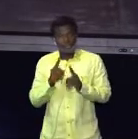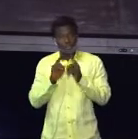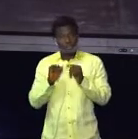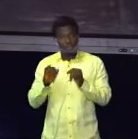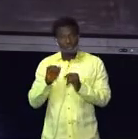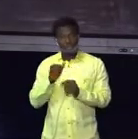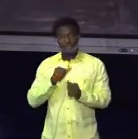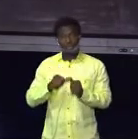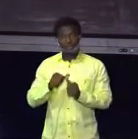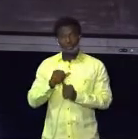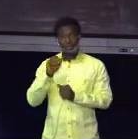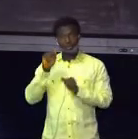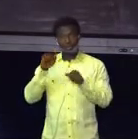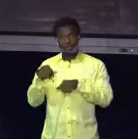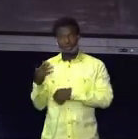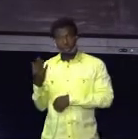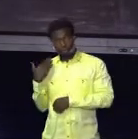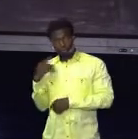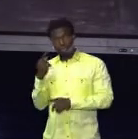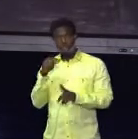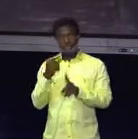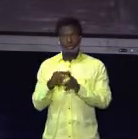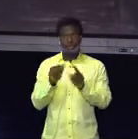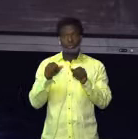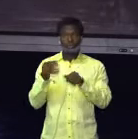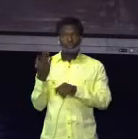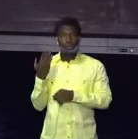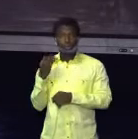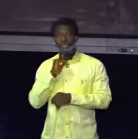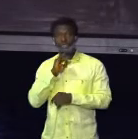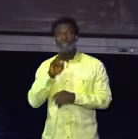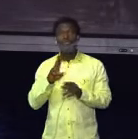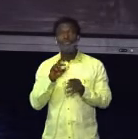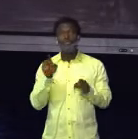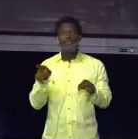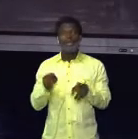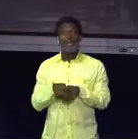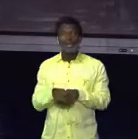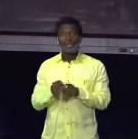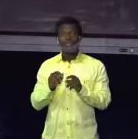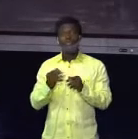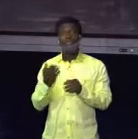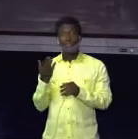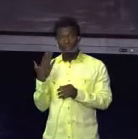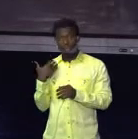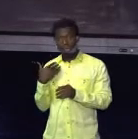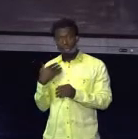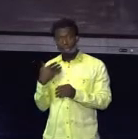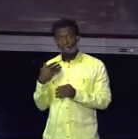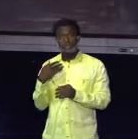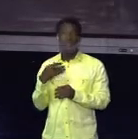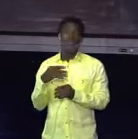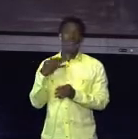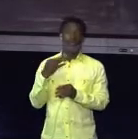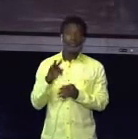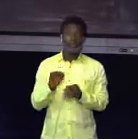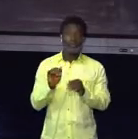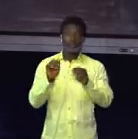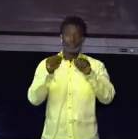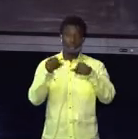Now talking about could. The word could is used as the past tense of can.